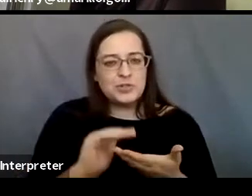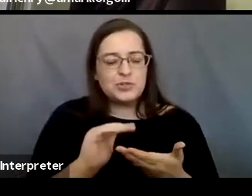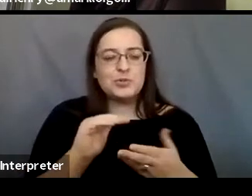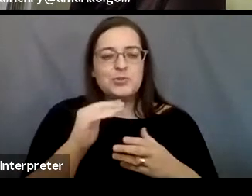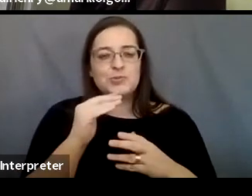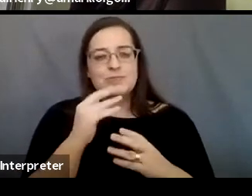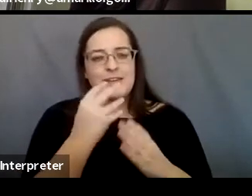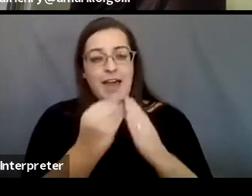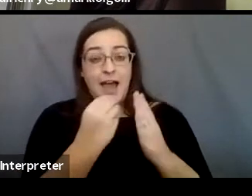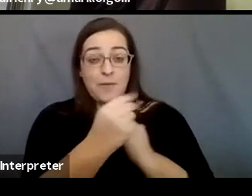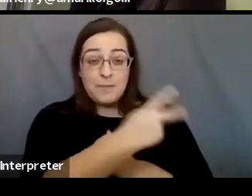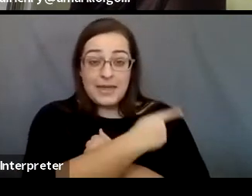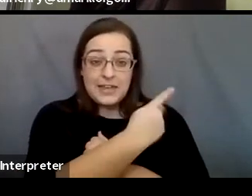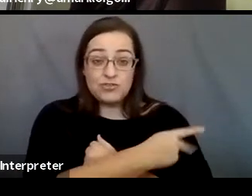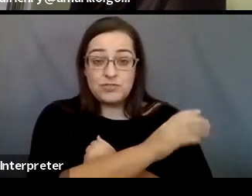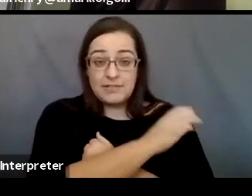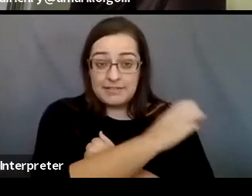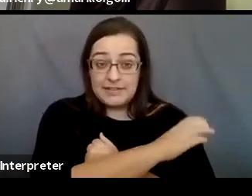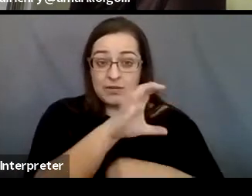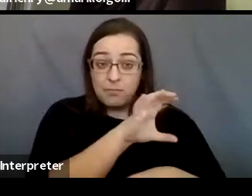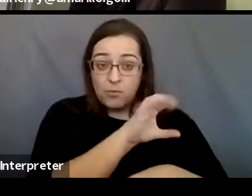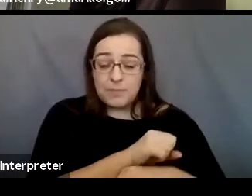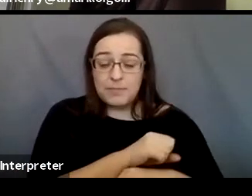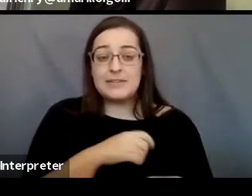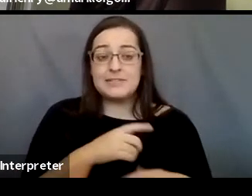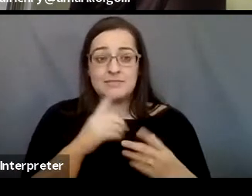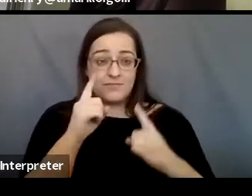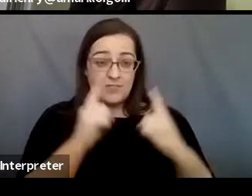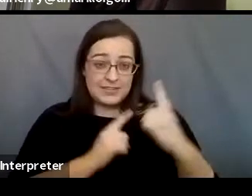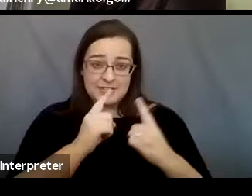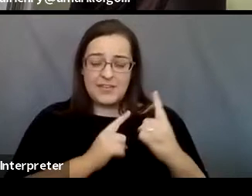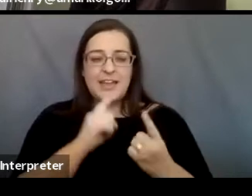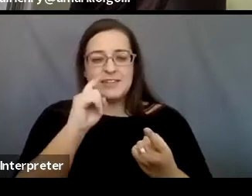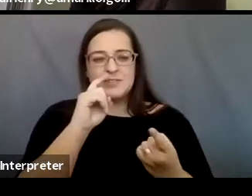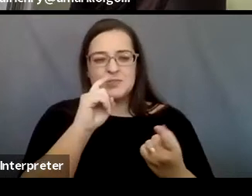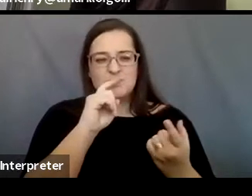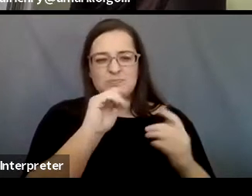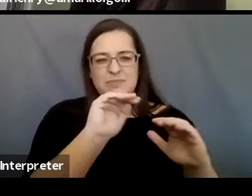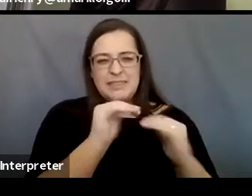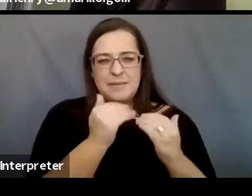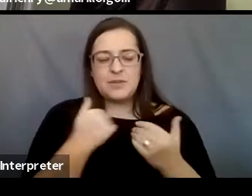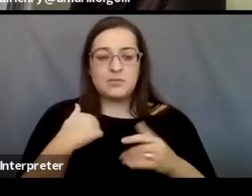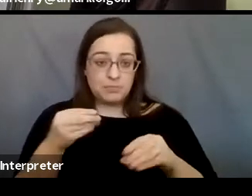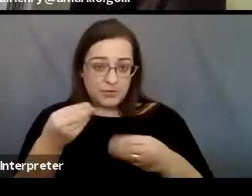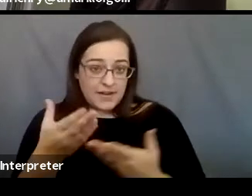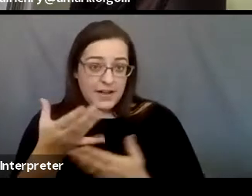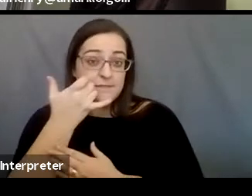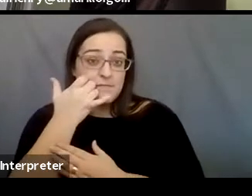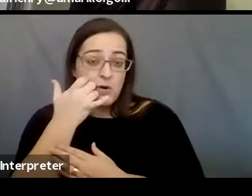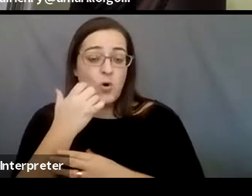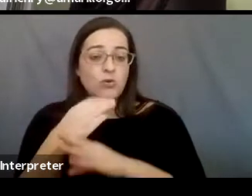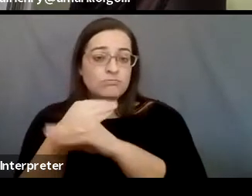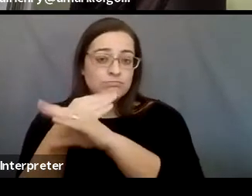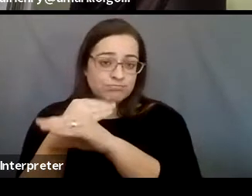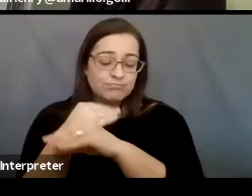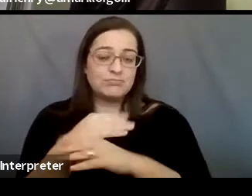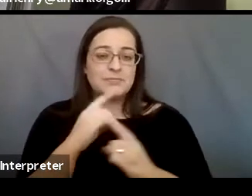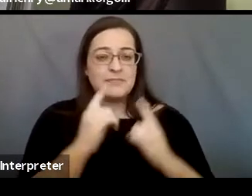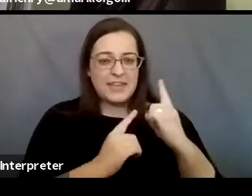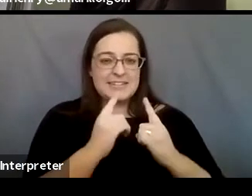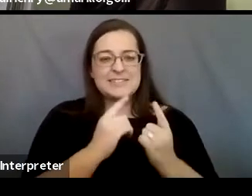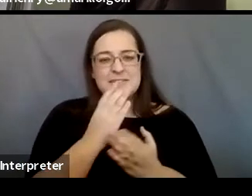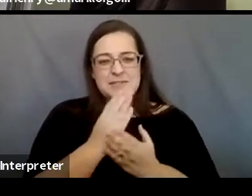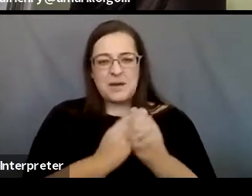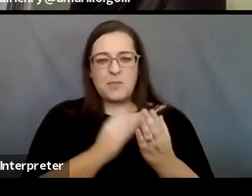appointments available and face-to-face. We still are offering virtual and telephone and video, but I know our face-to-face we did have